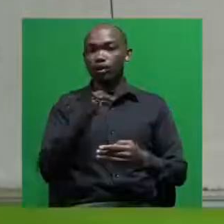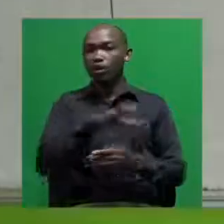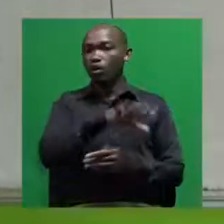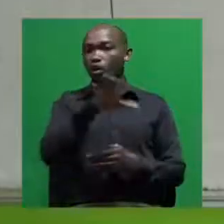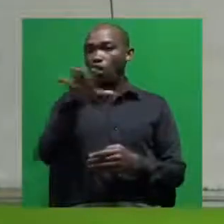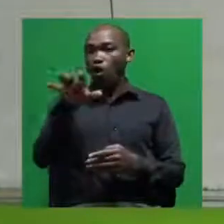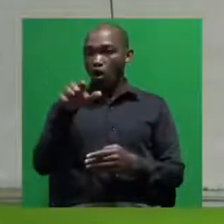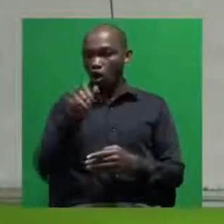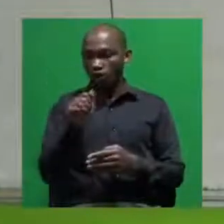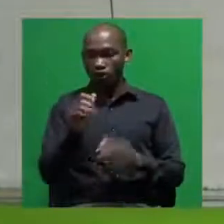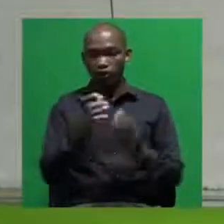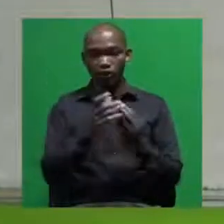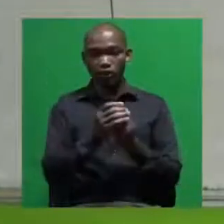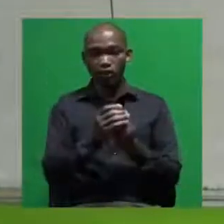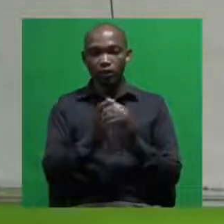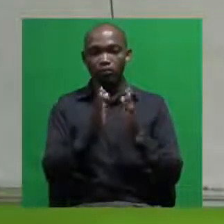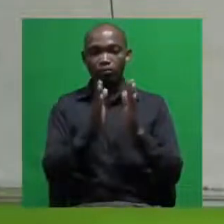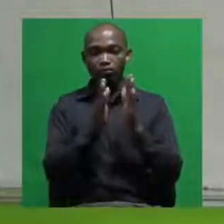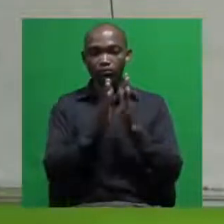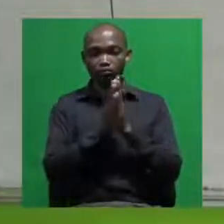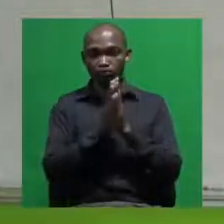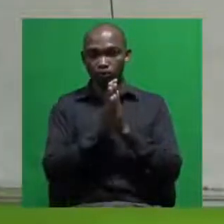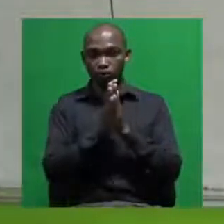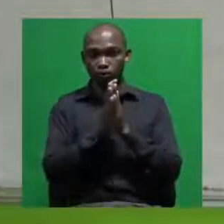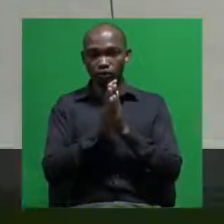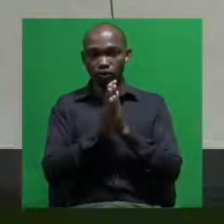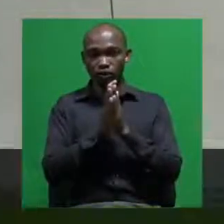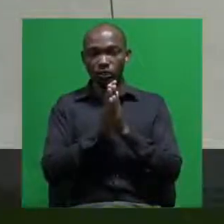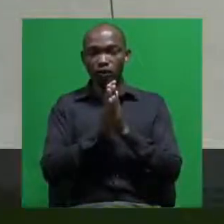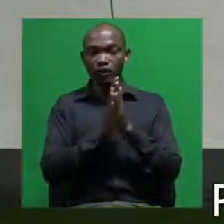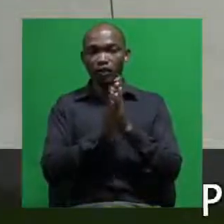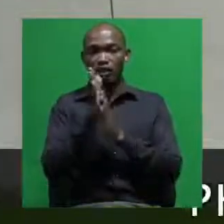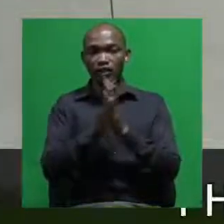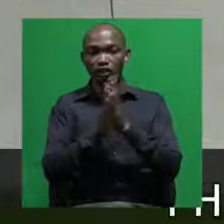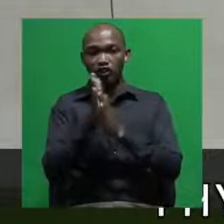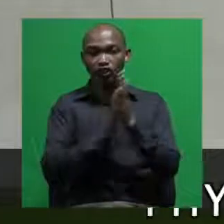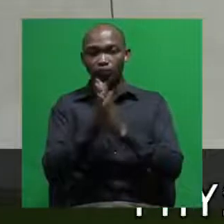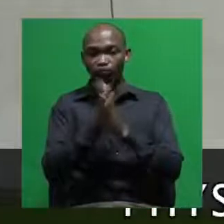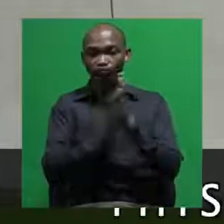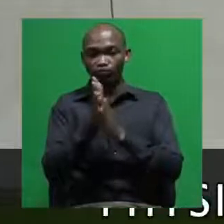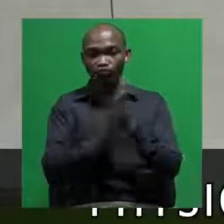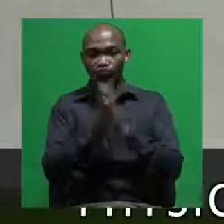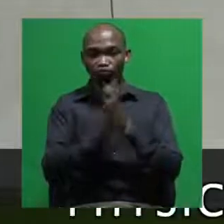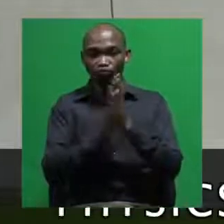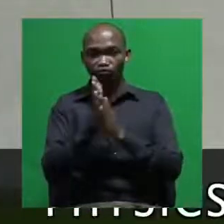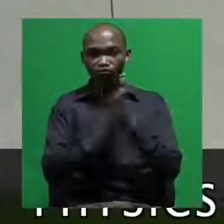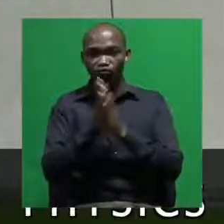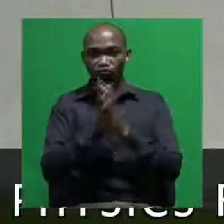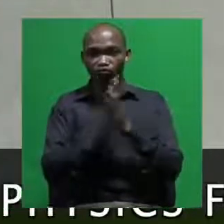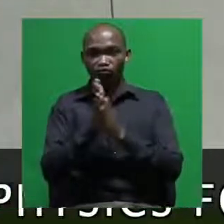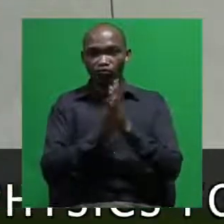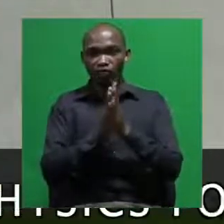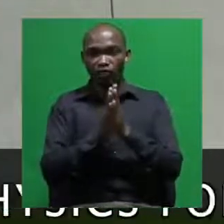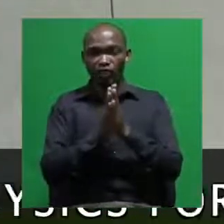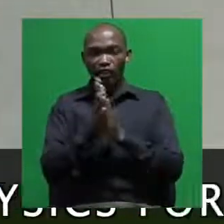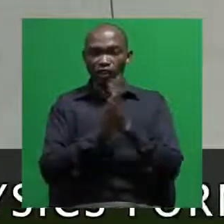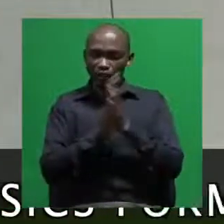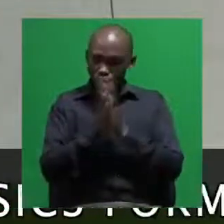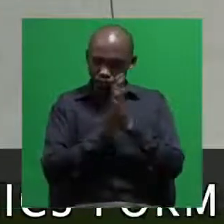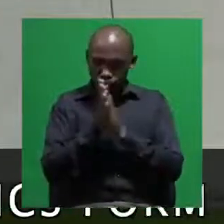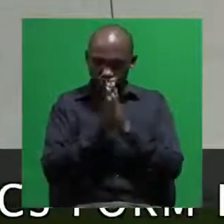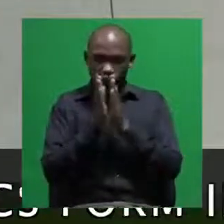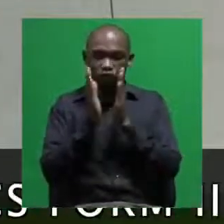to crush, then after that, now touch your cheek. So how do you feel?